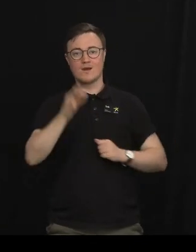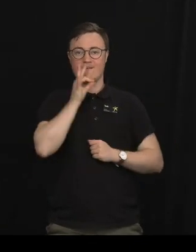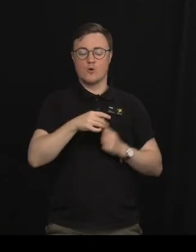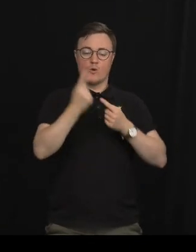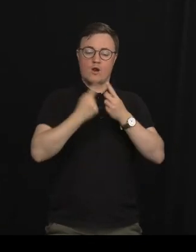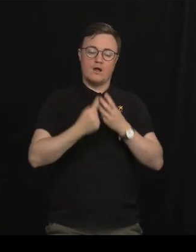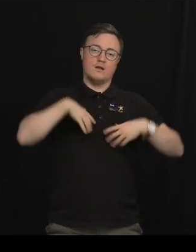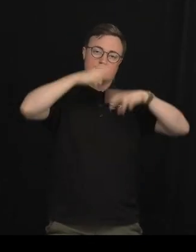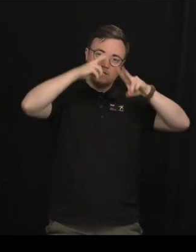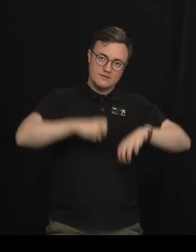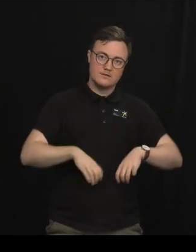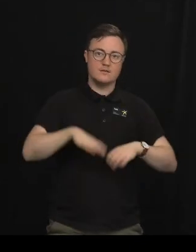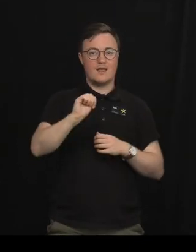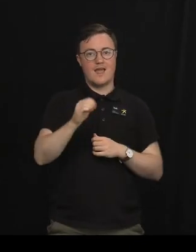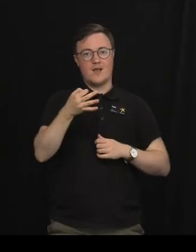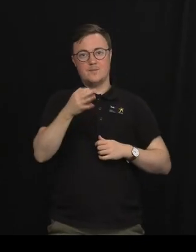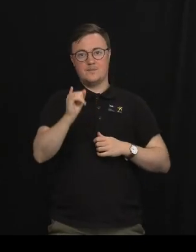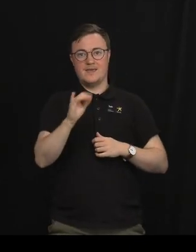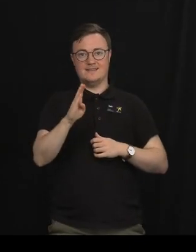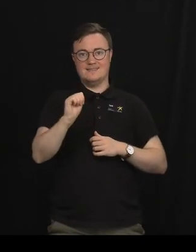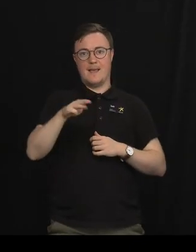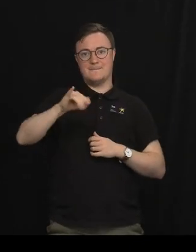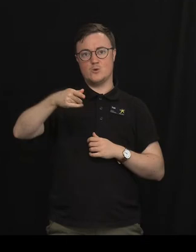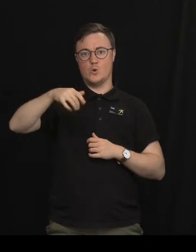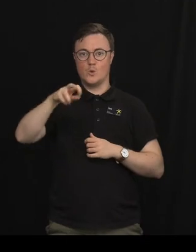Research, epidemiologists, capacity